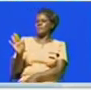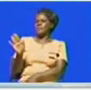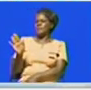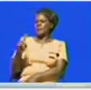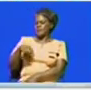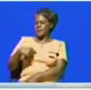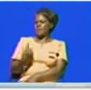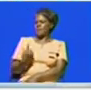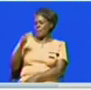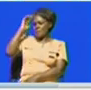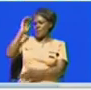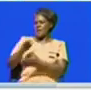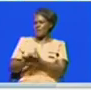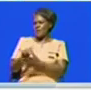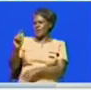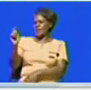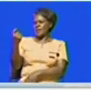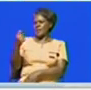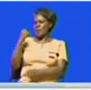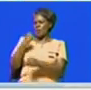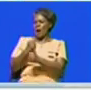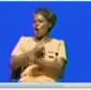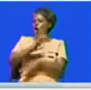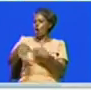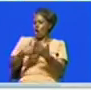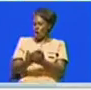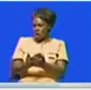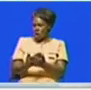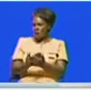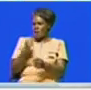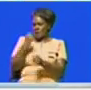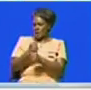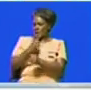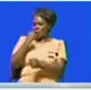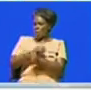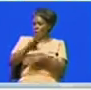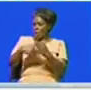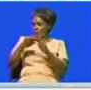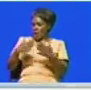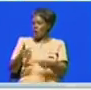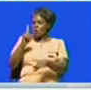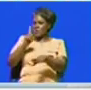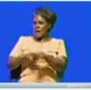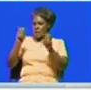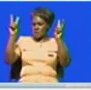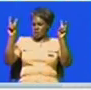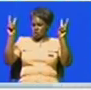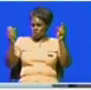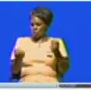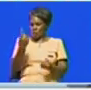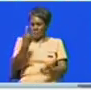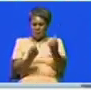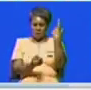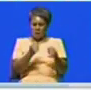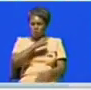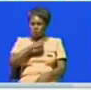I, for one, believe that Kenya must work for all of us. Kenya will work for all of us if, when there are issues raised, When